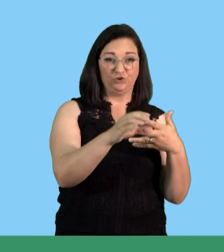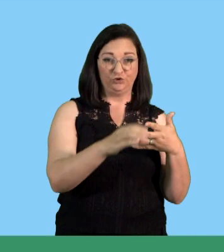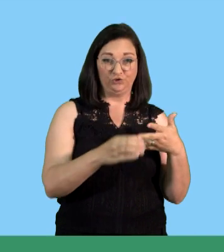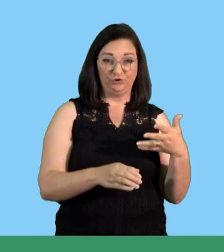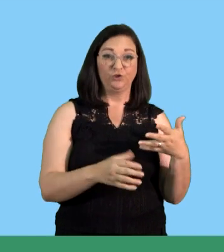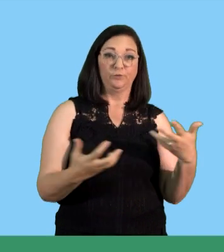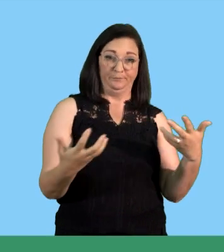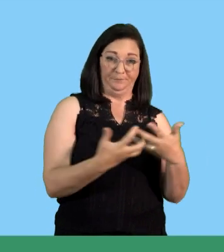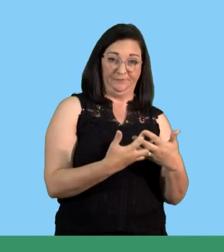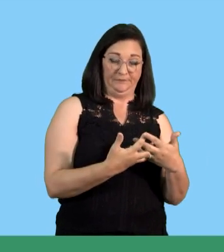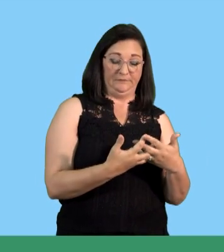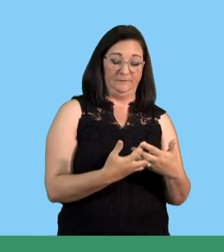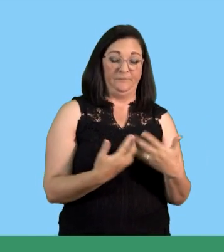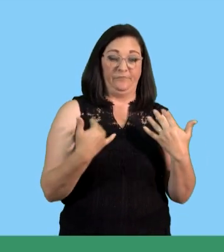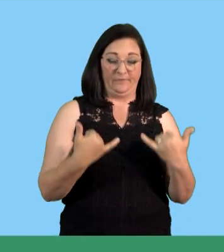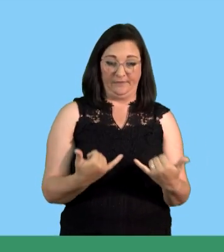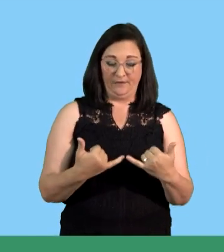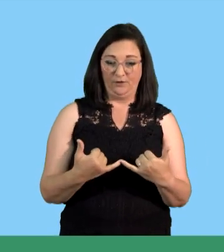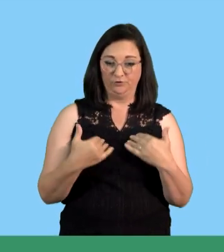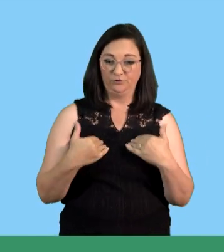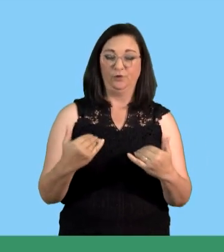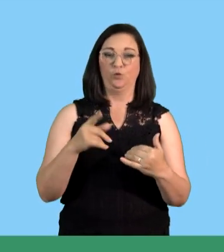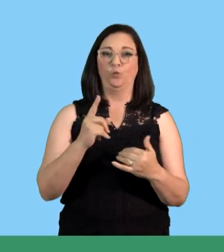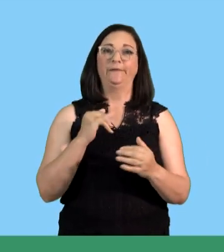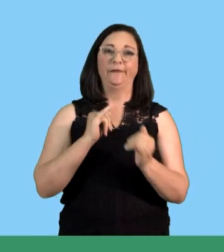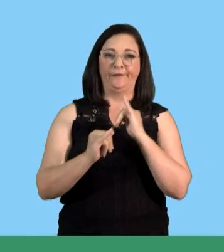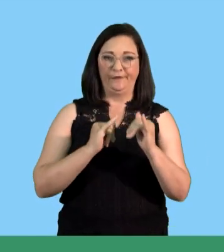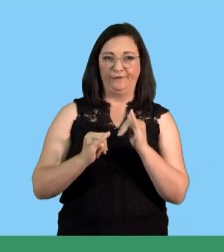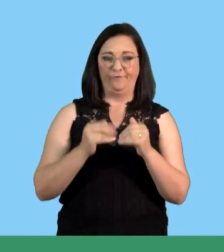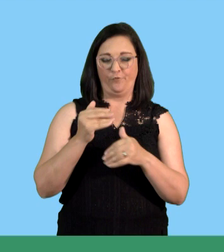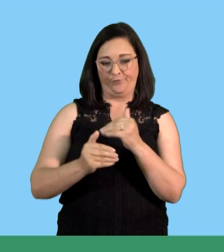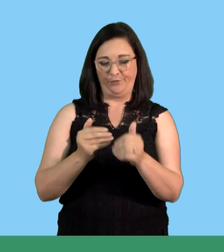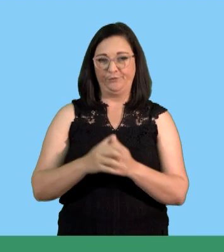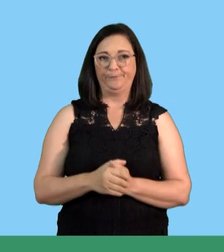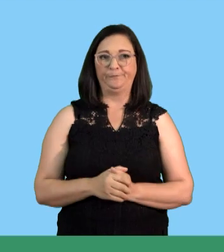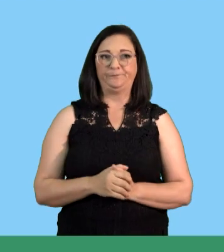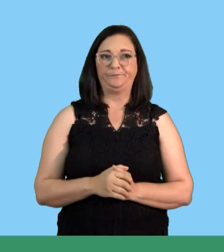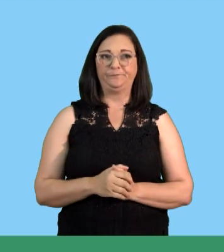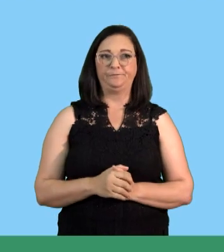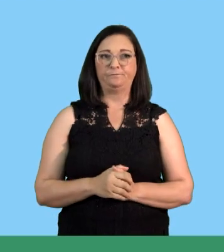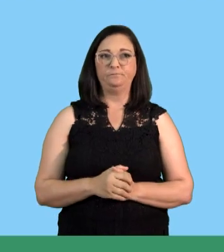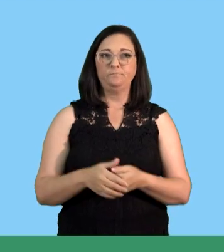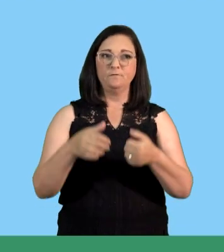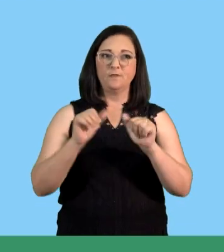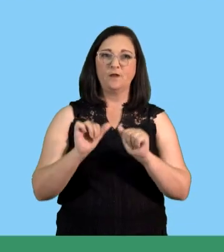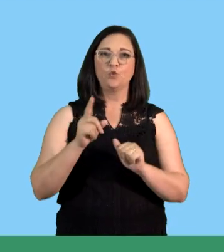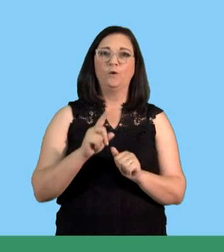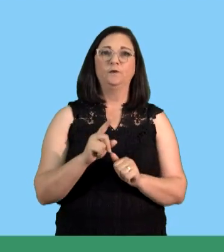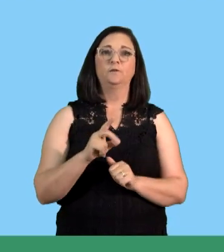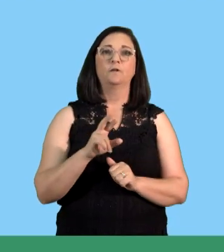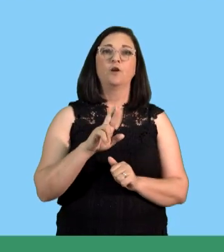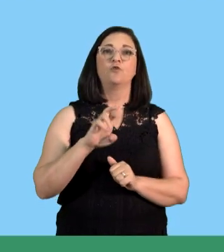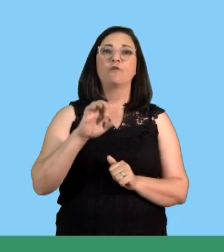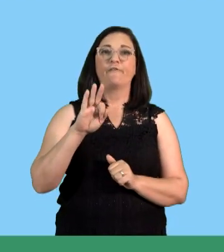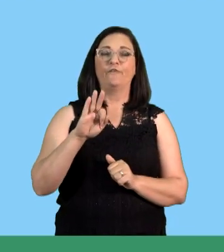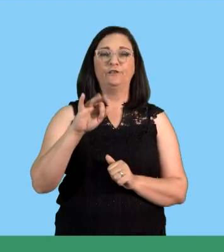the criteria. And then we need to have these preliminary interviews. And then the reference checks should be made